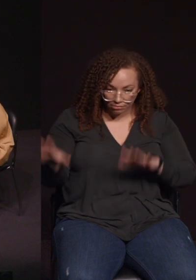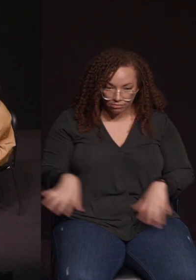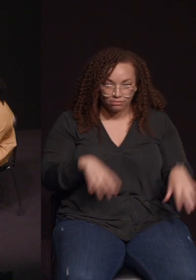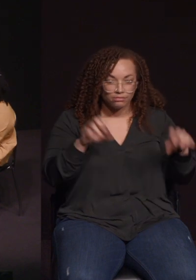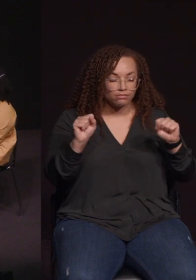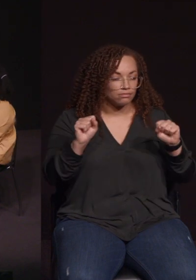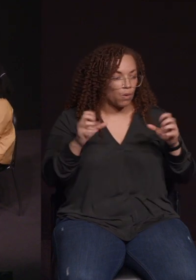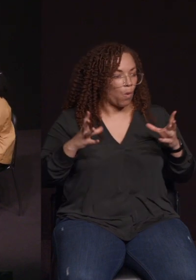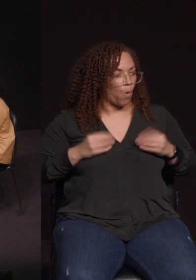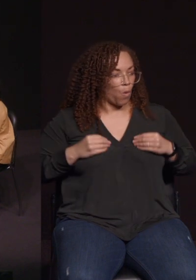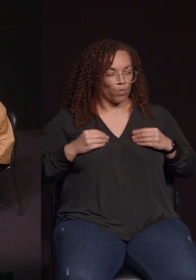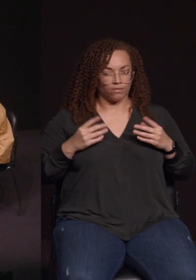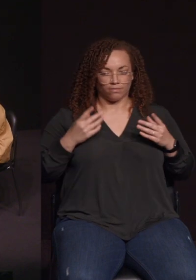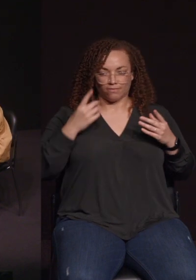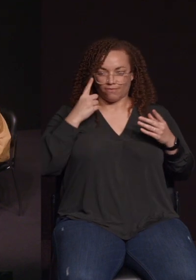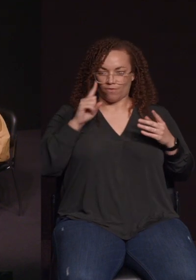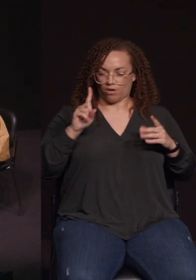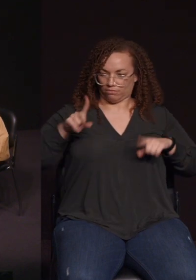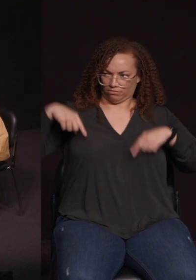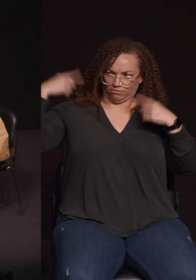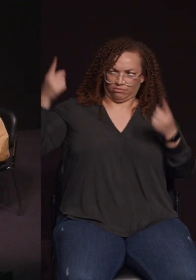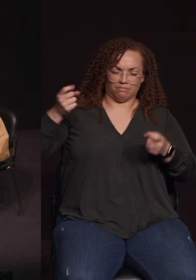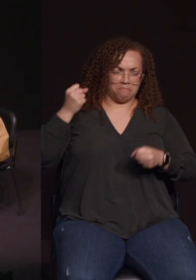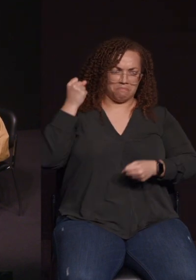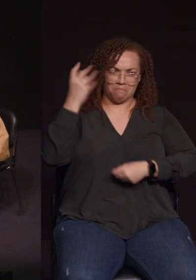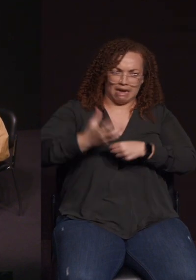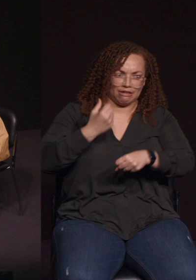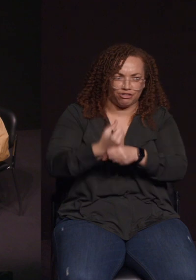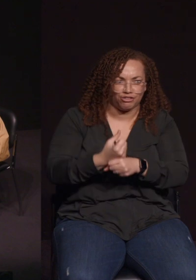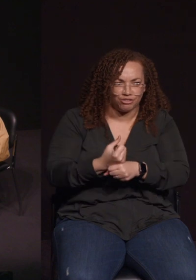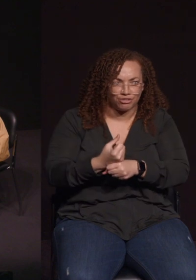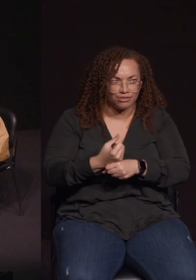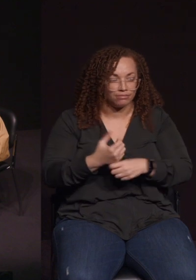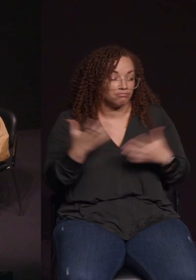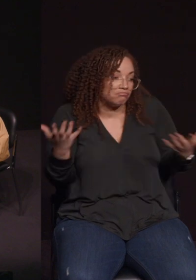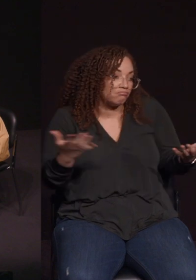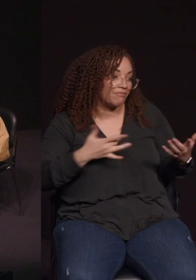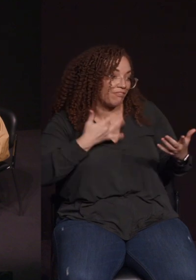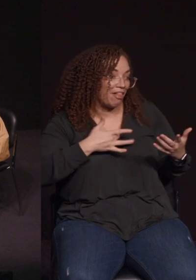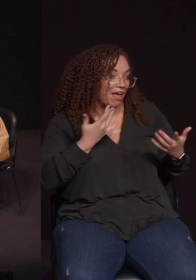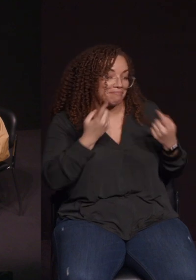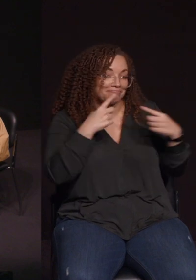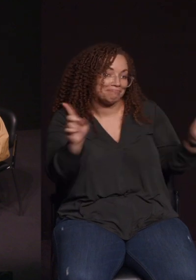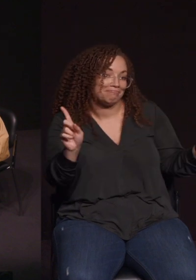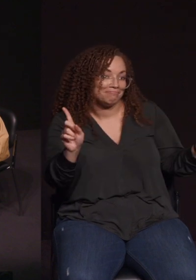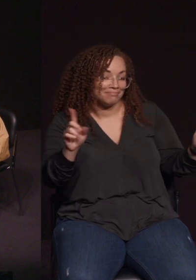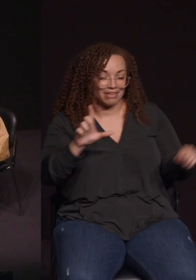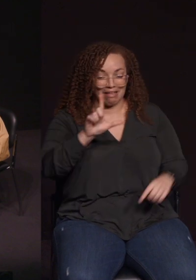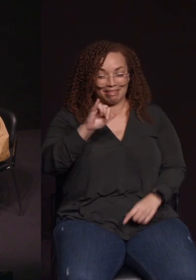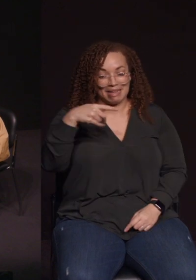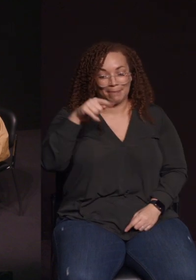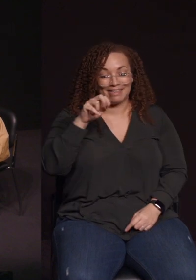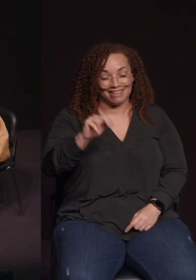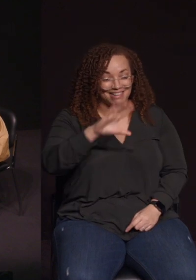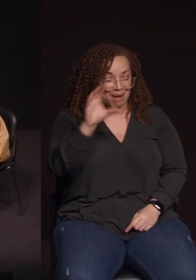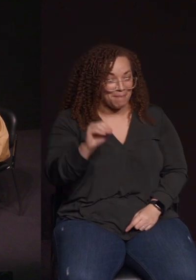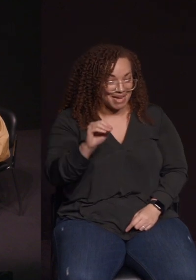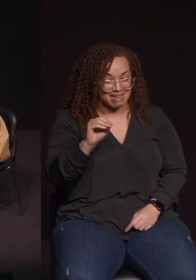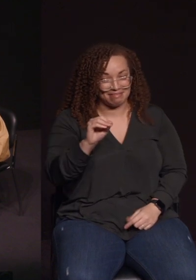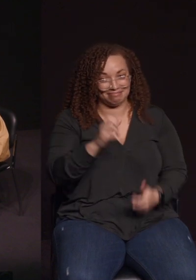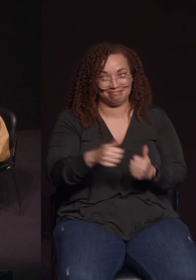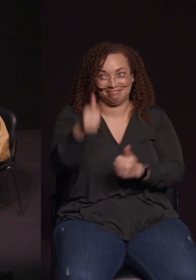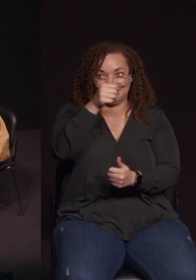for decades. Yeah. So I feel like that was a success in pushing, you know, Lipton into